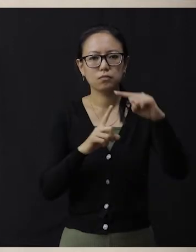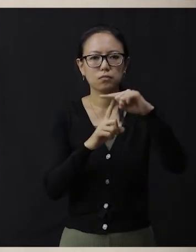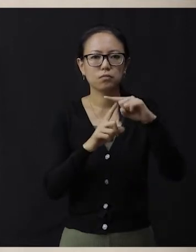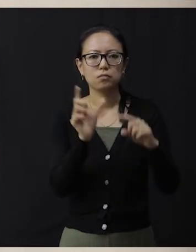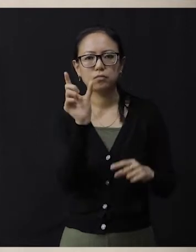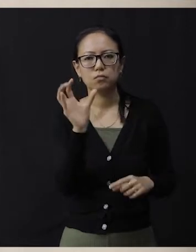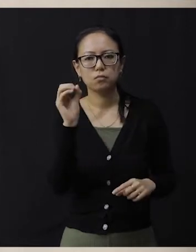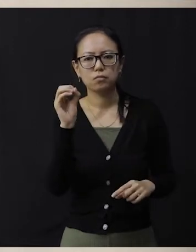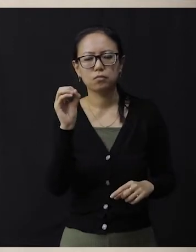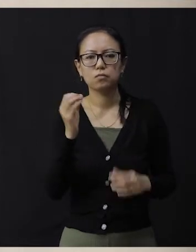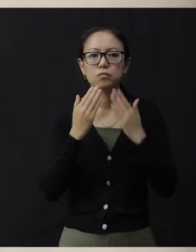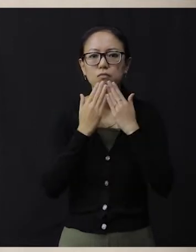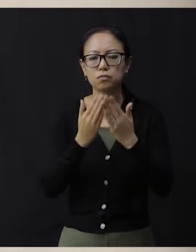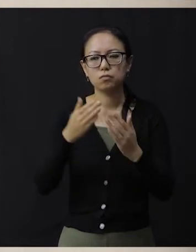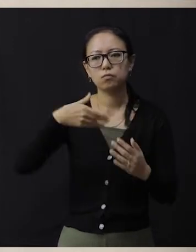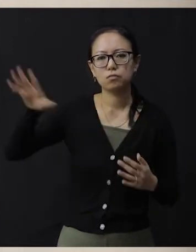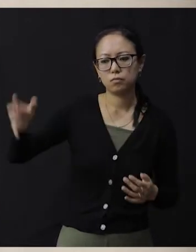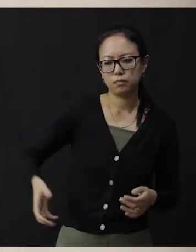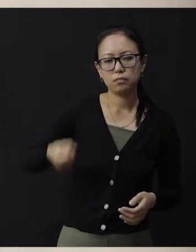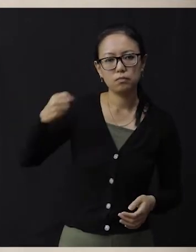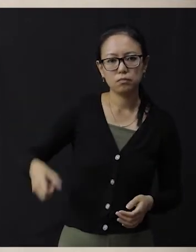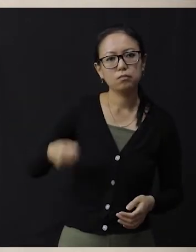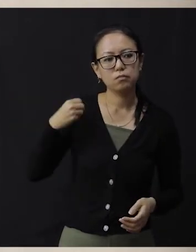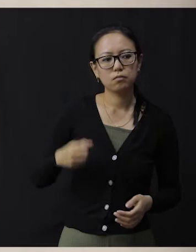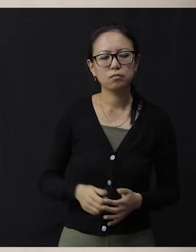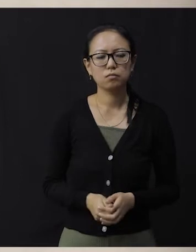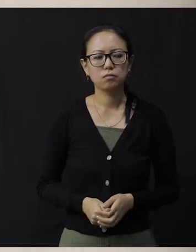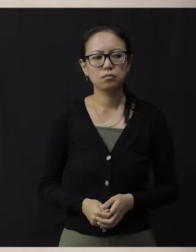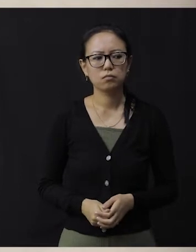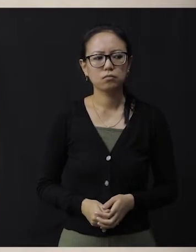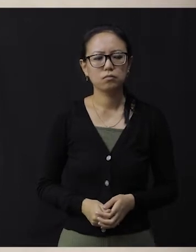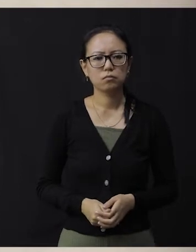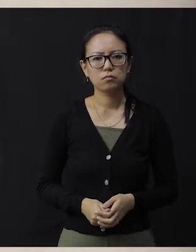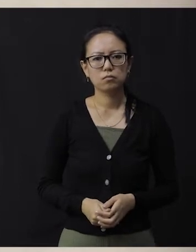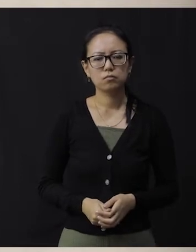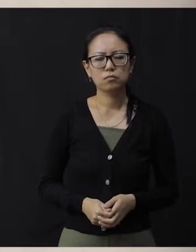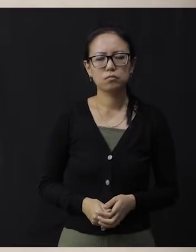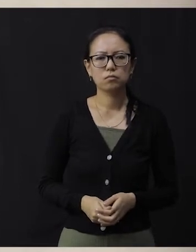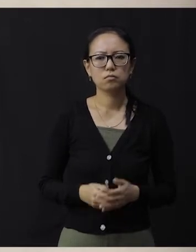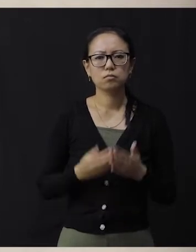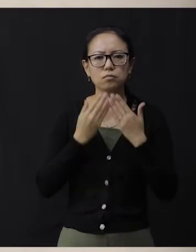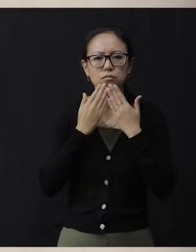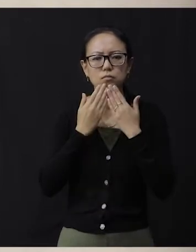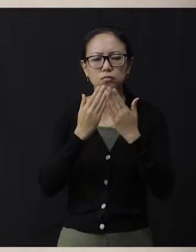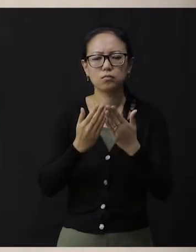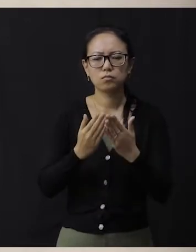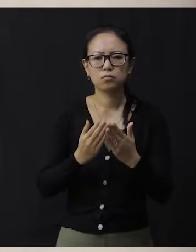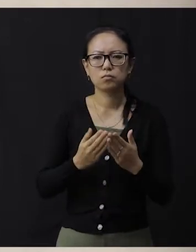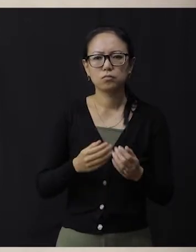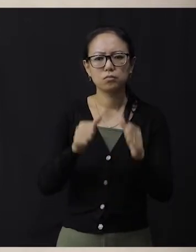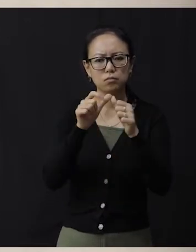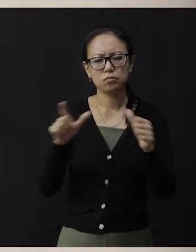the school by rickshaw. So they all used to come to the school by different means